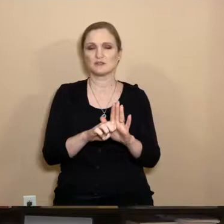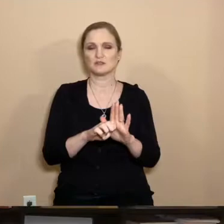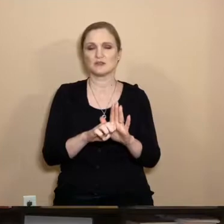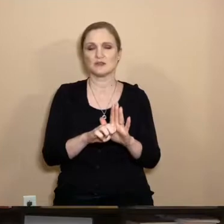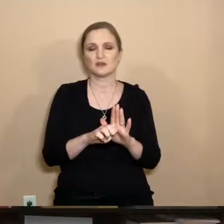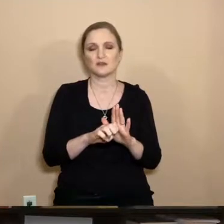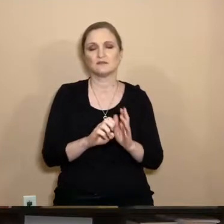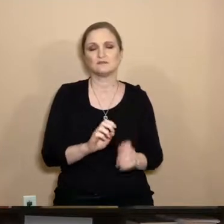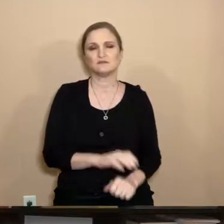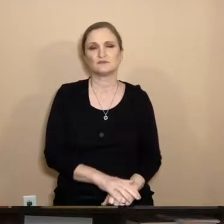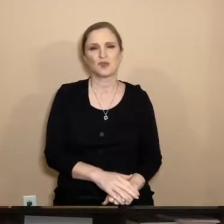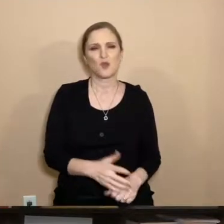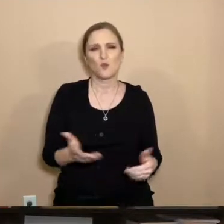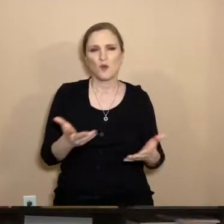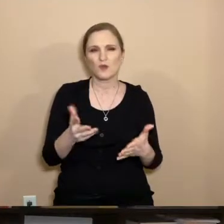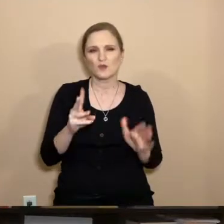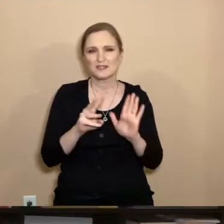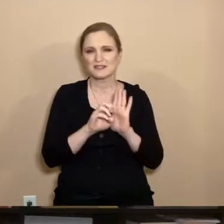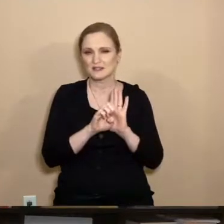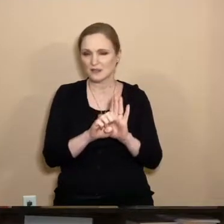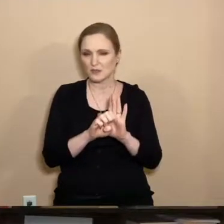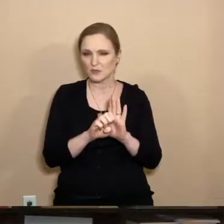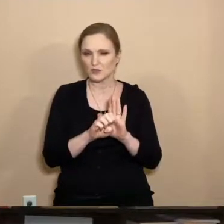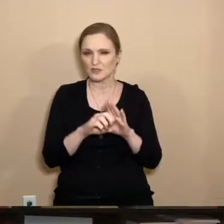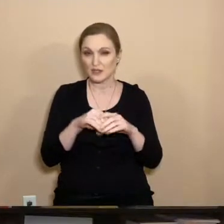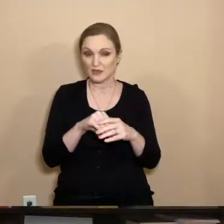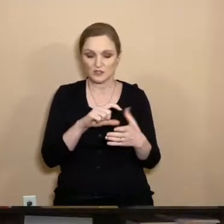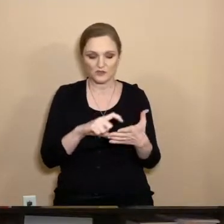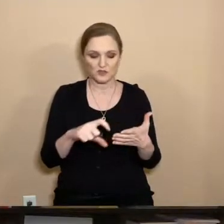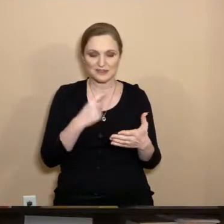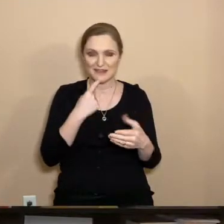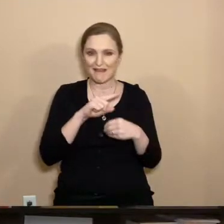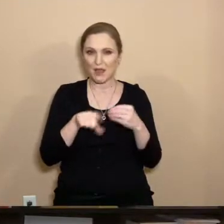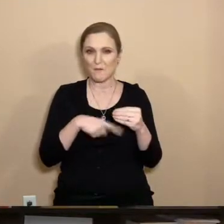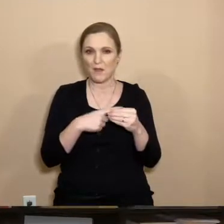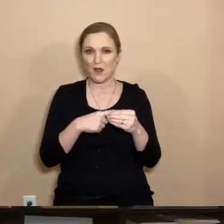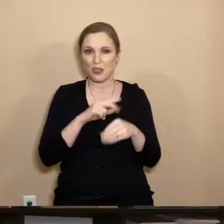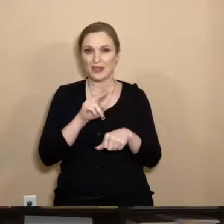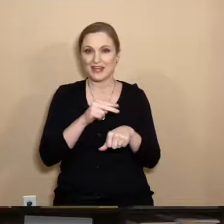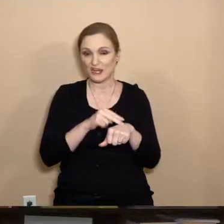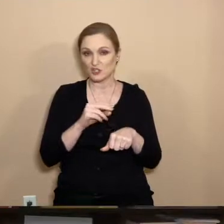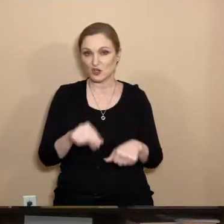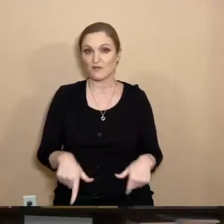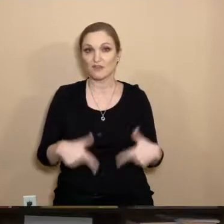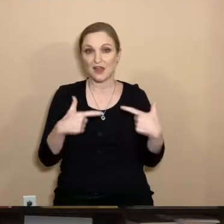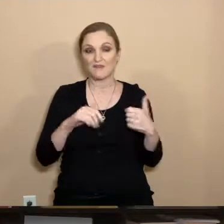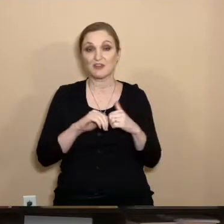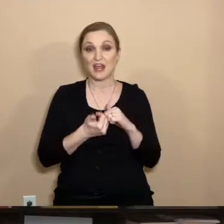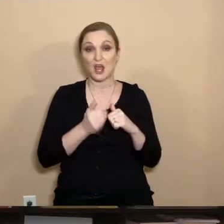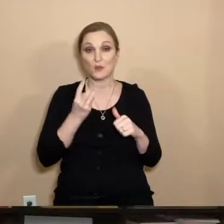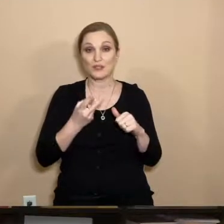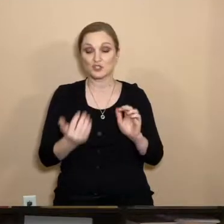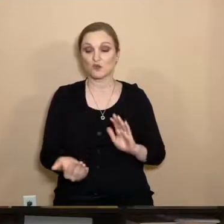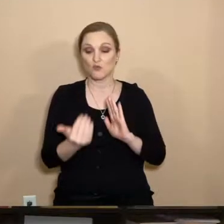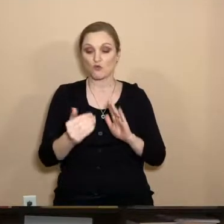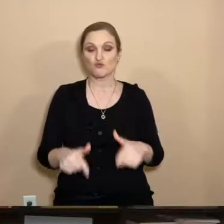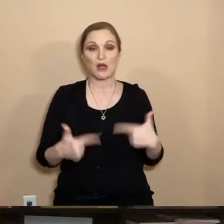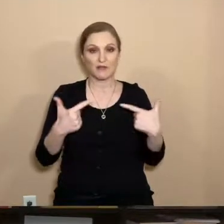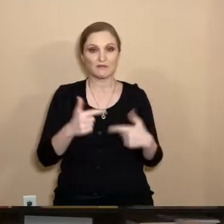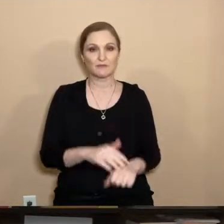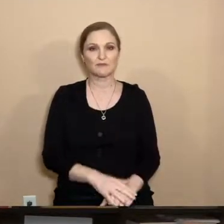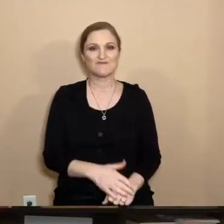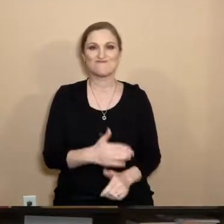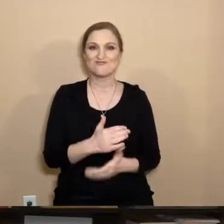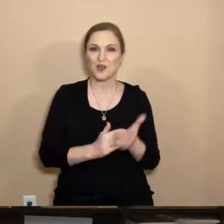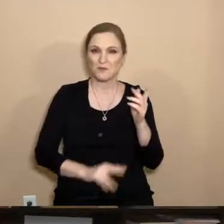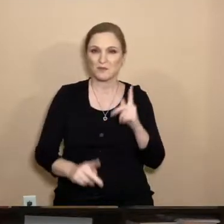through there, what do the 6 illustrations in these verses say about the nature of life and how we should approach it? And some might